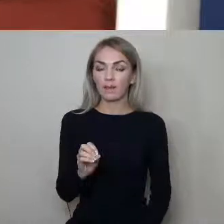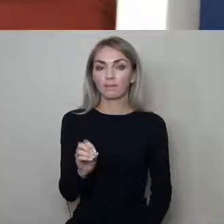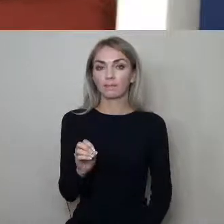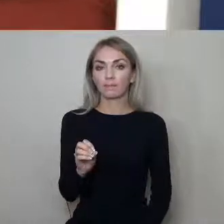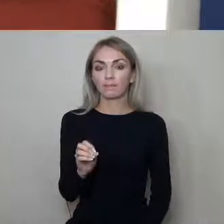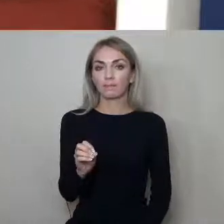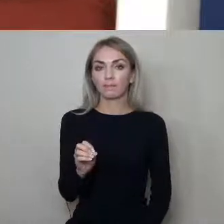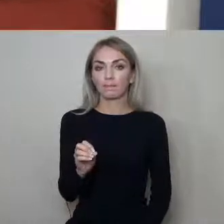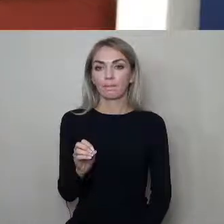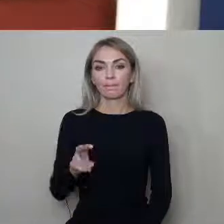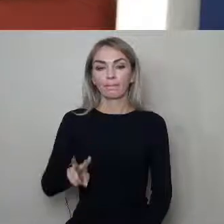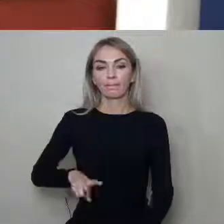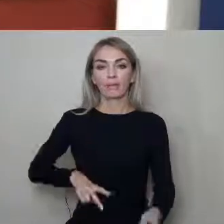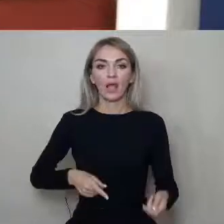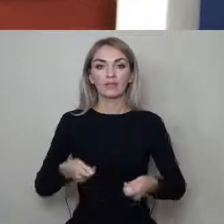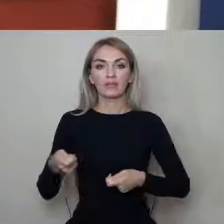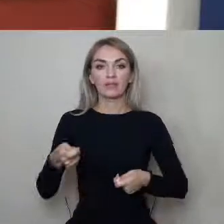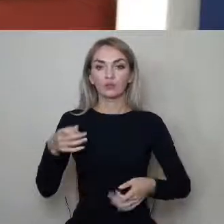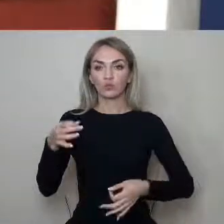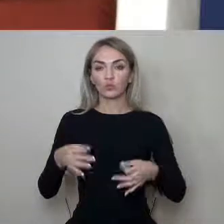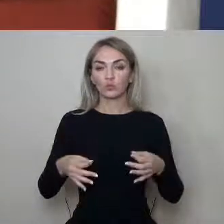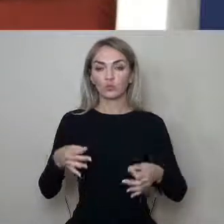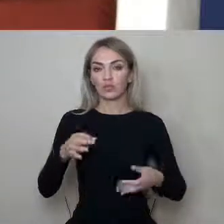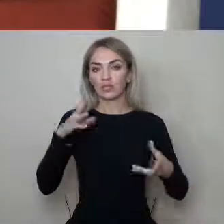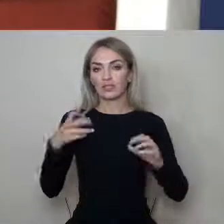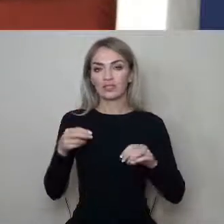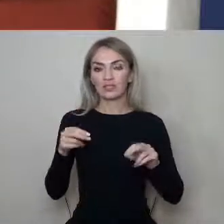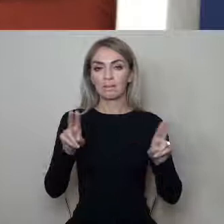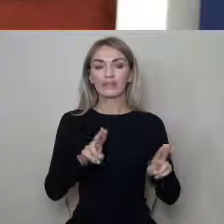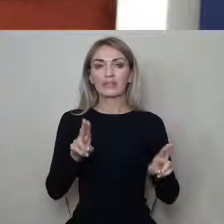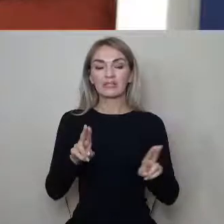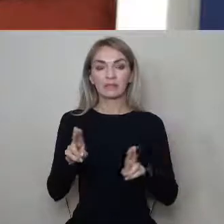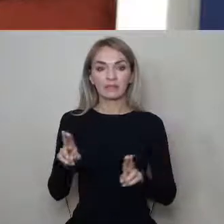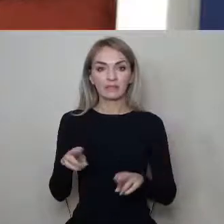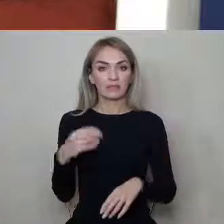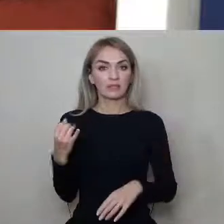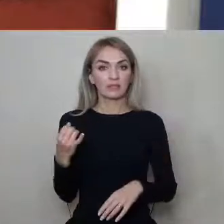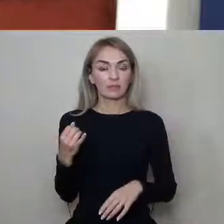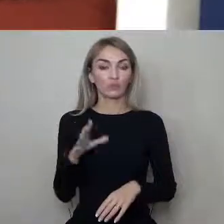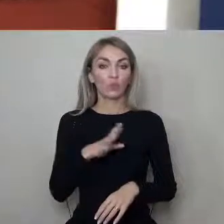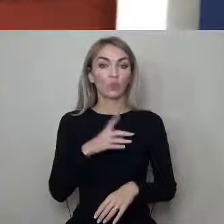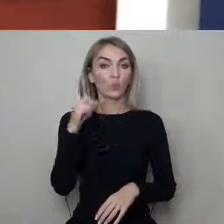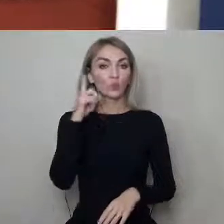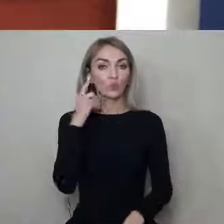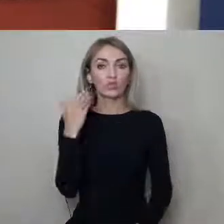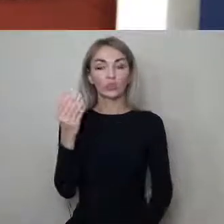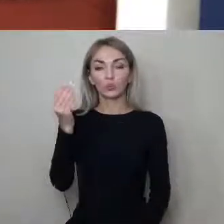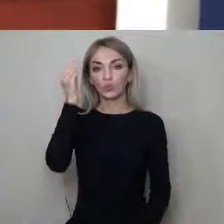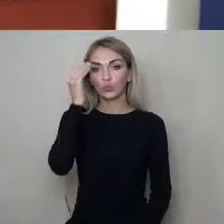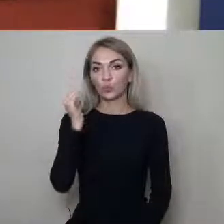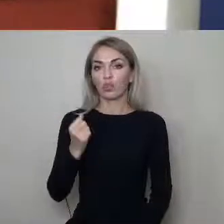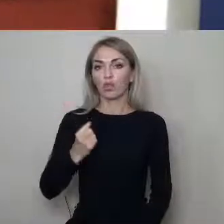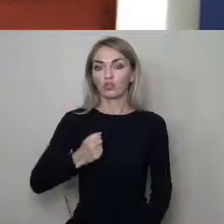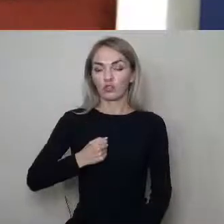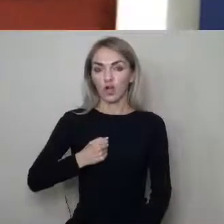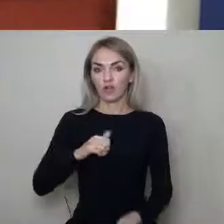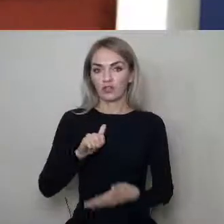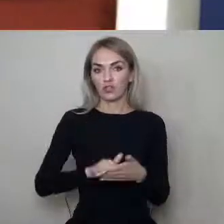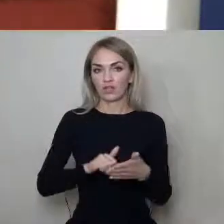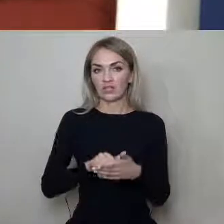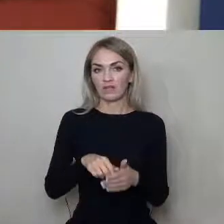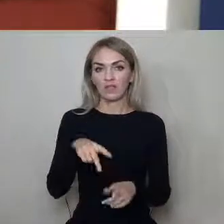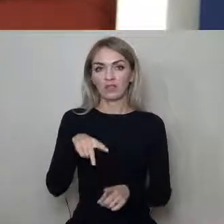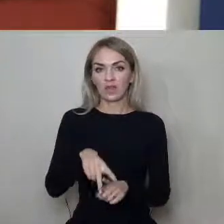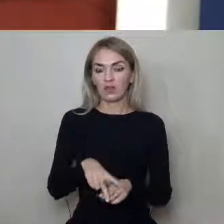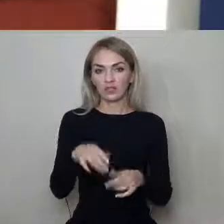code provides that only for some of the cases, but administrative courts may be based on the principle. Well, it would be interesting